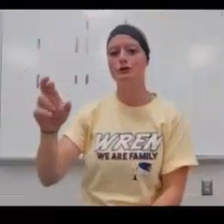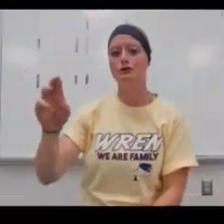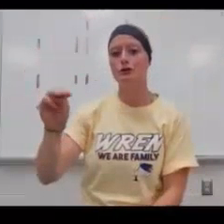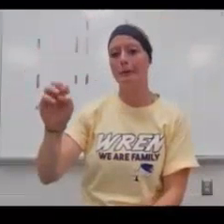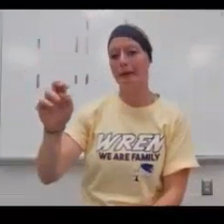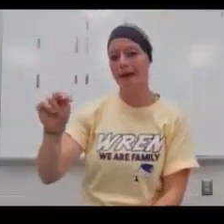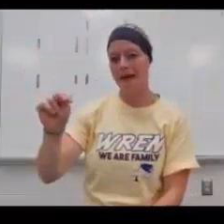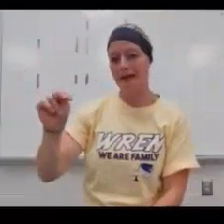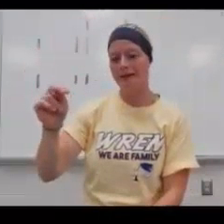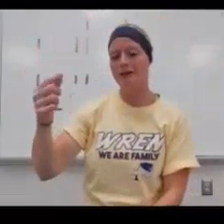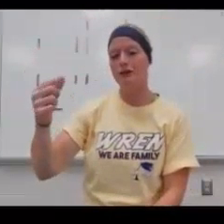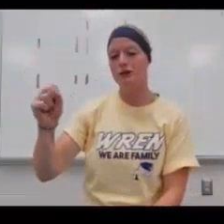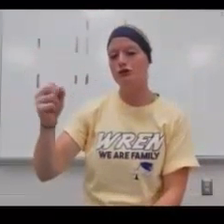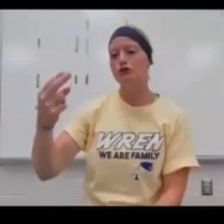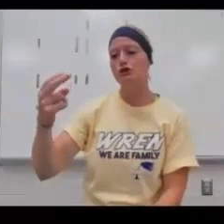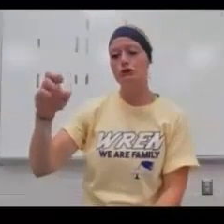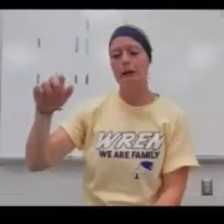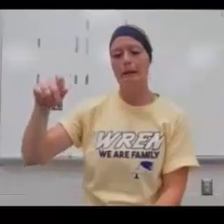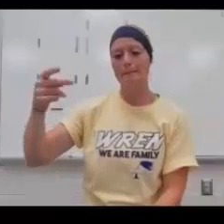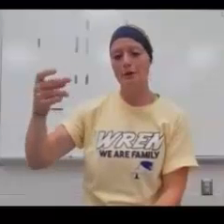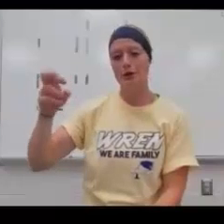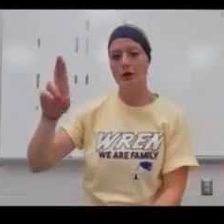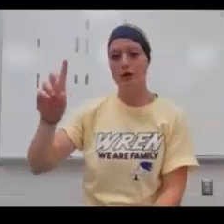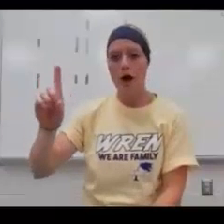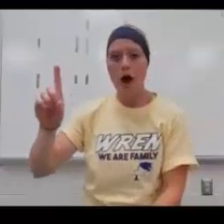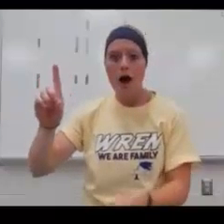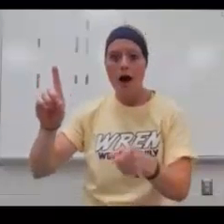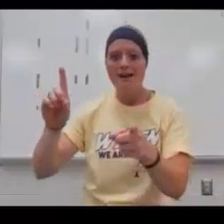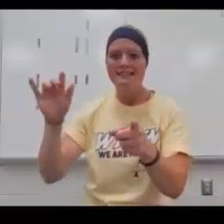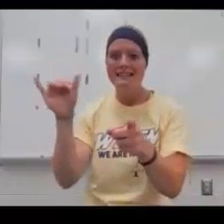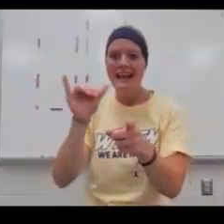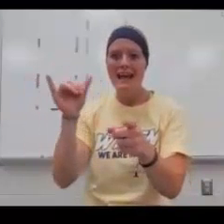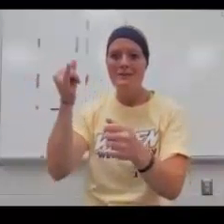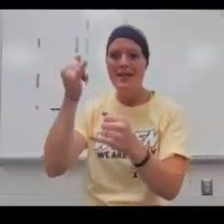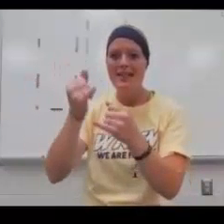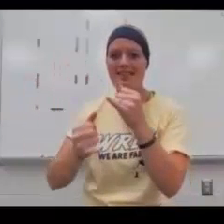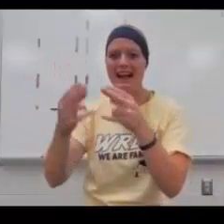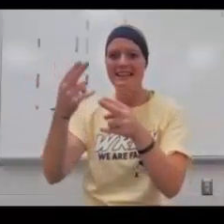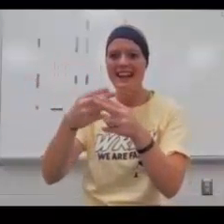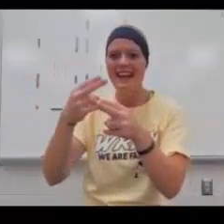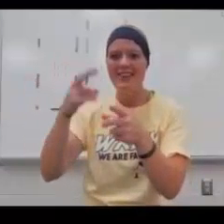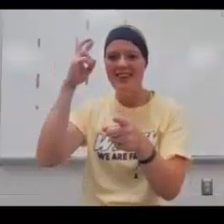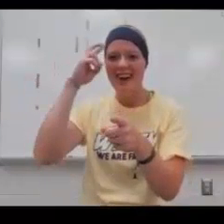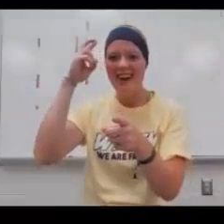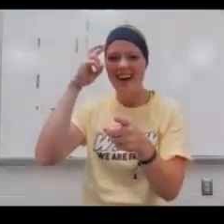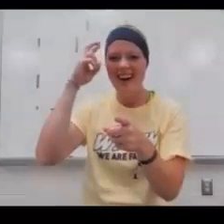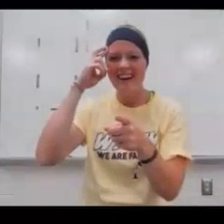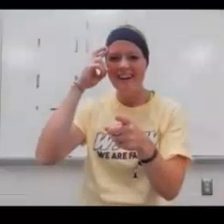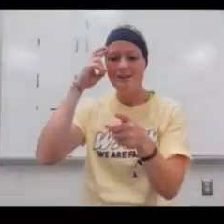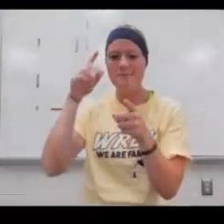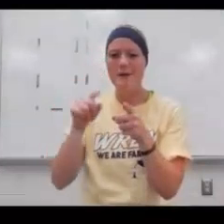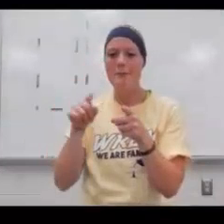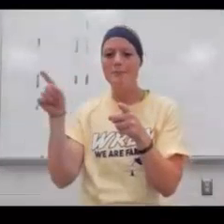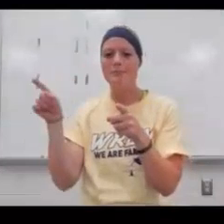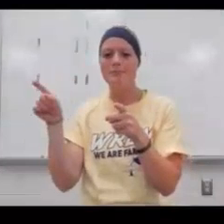ears. That's called a German Shepherd. Oh, it has the same last name